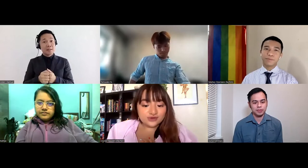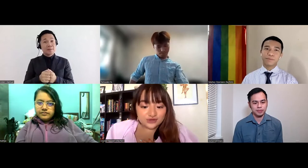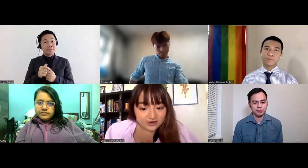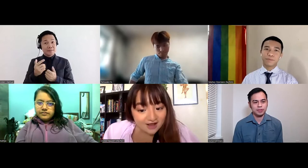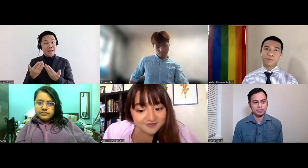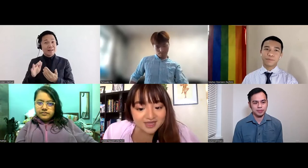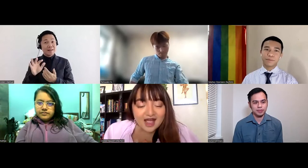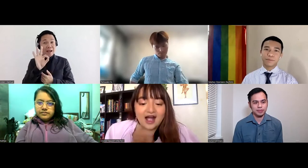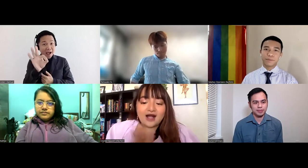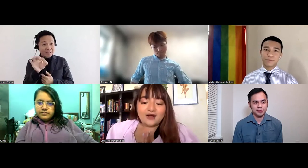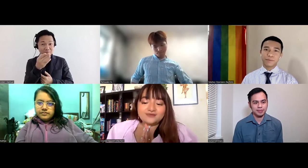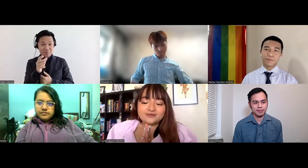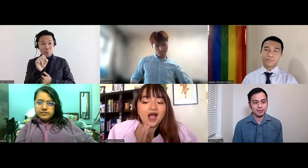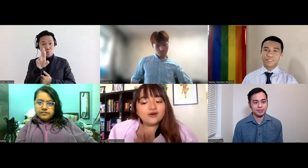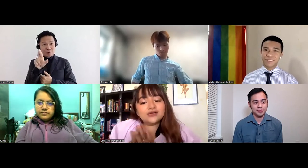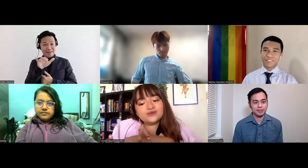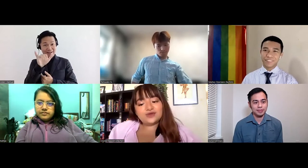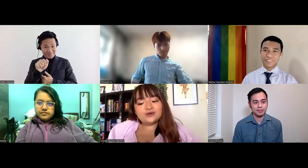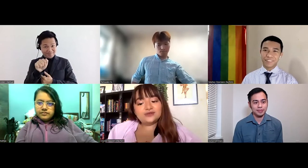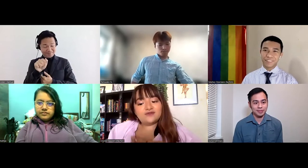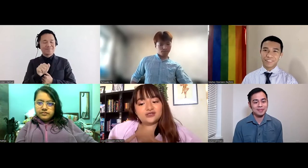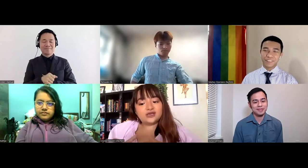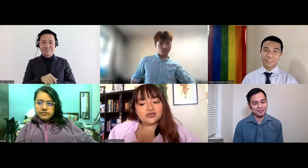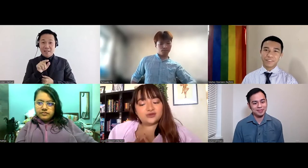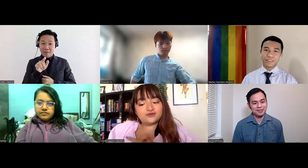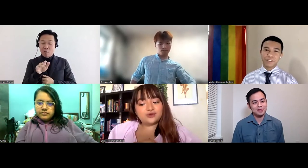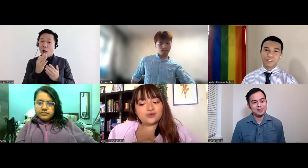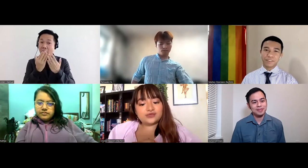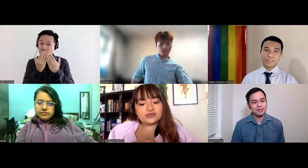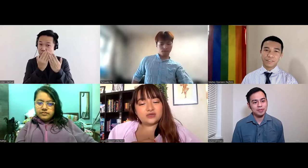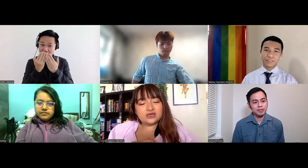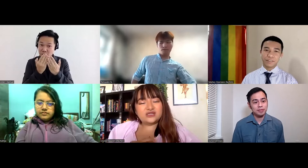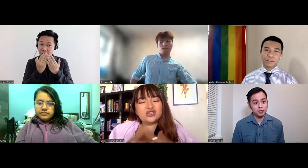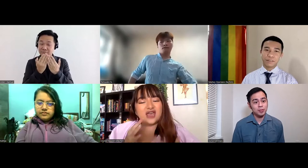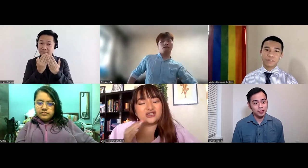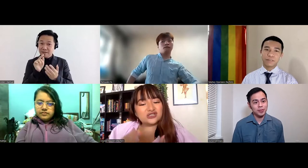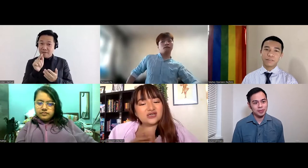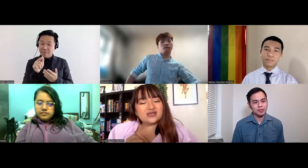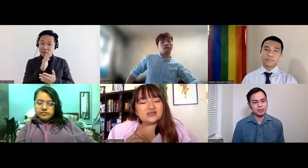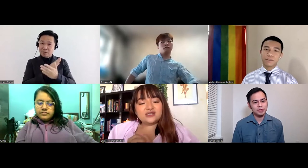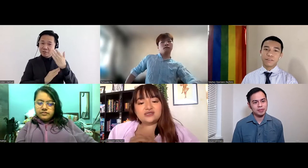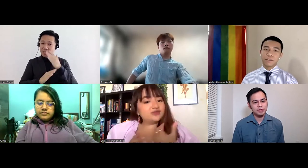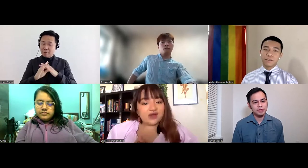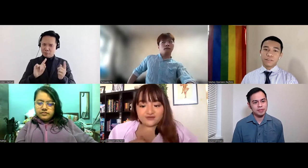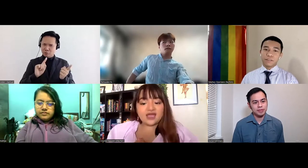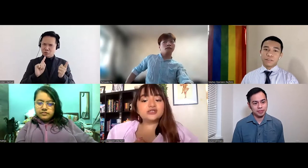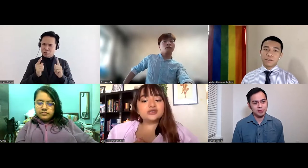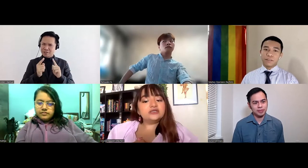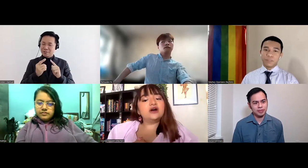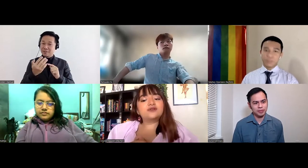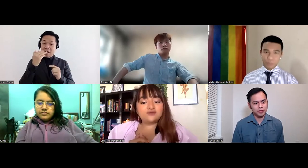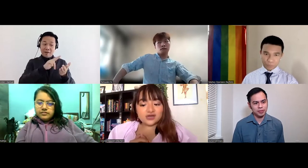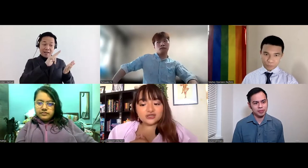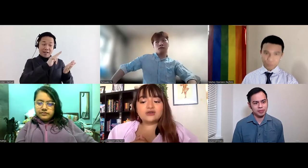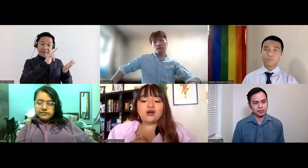you, Surya. How has the field of education for youth with disabilities changed since the ratification